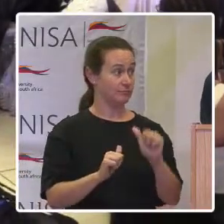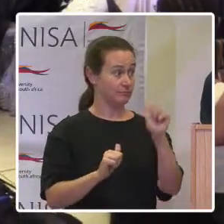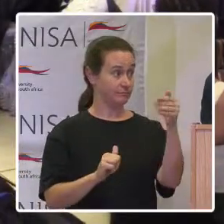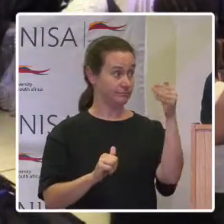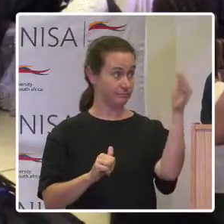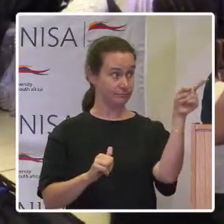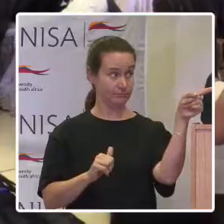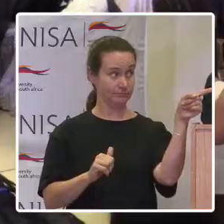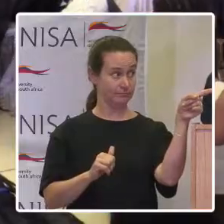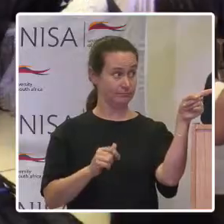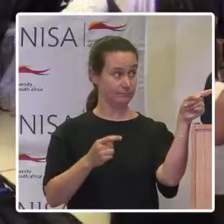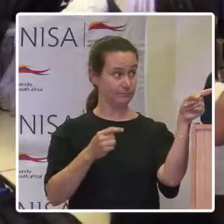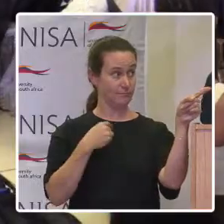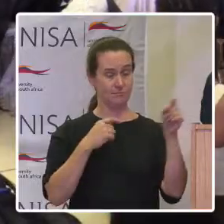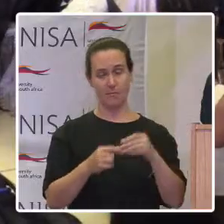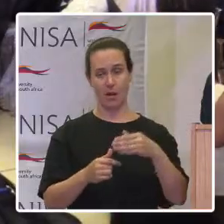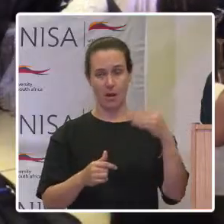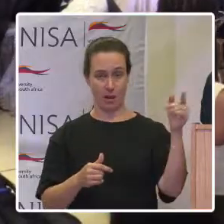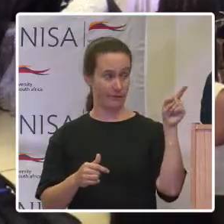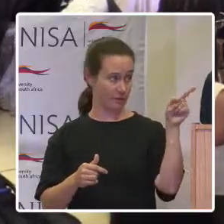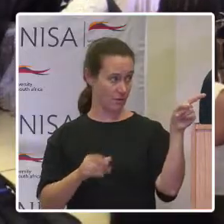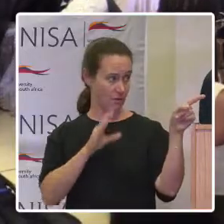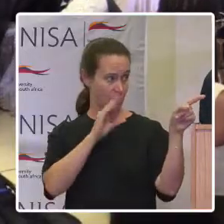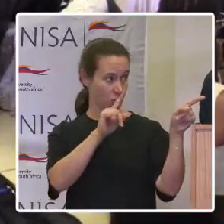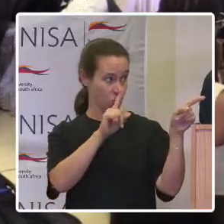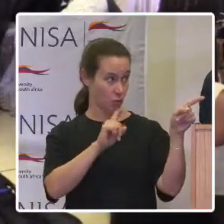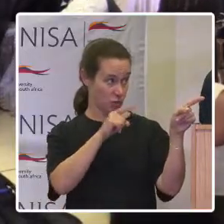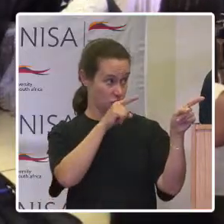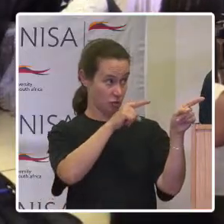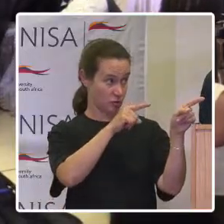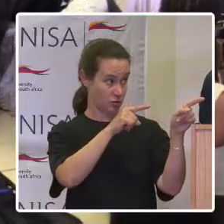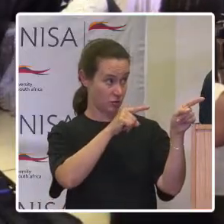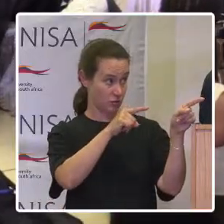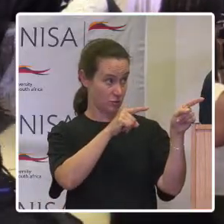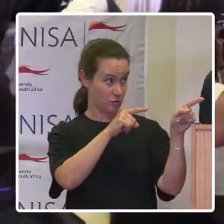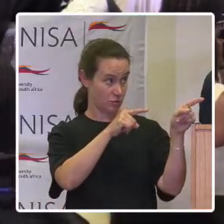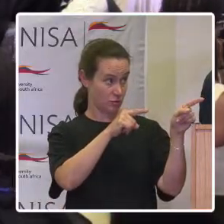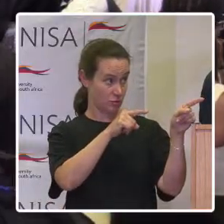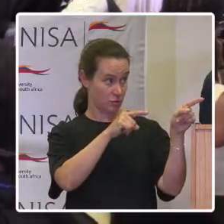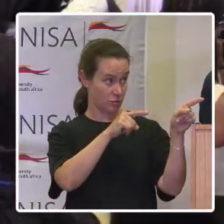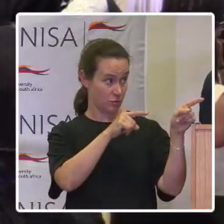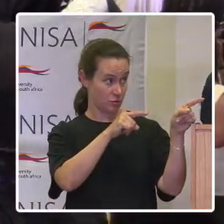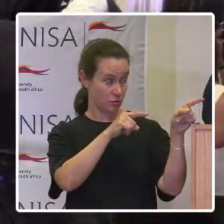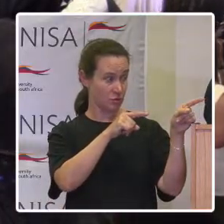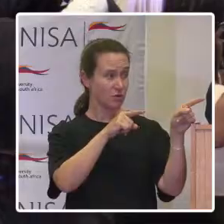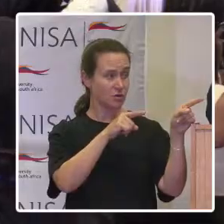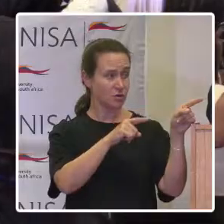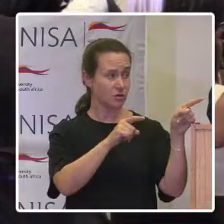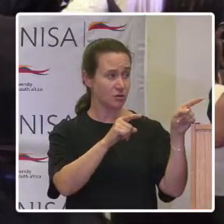end, my far left. You are answering this question, right?